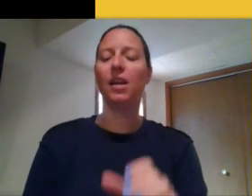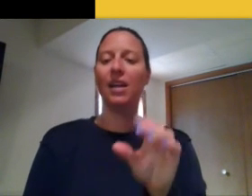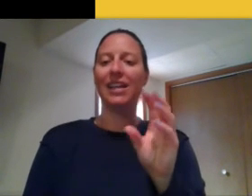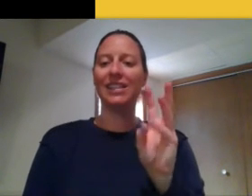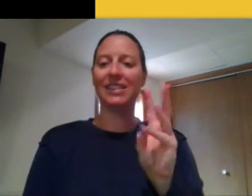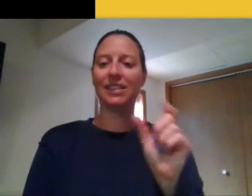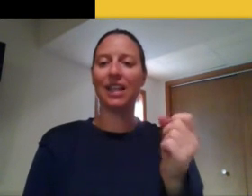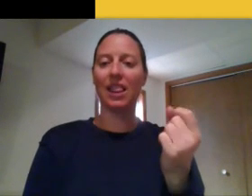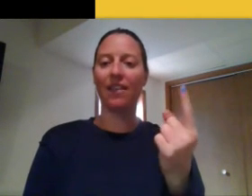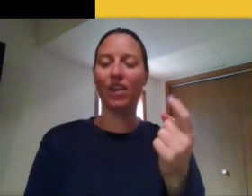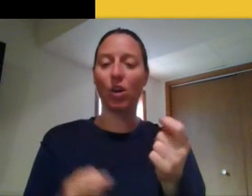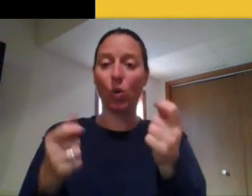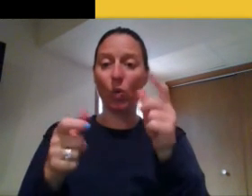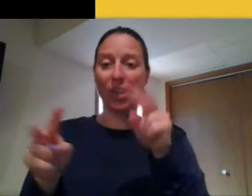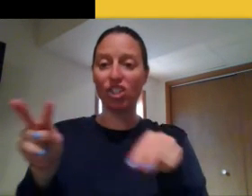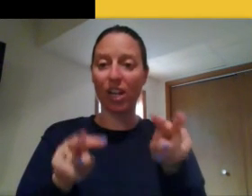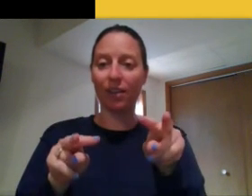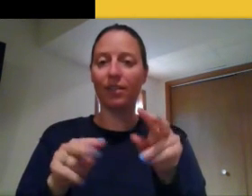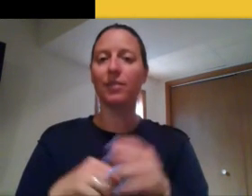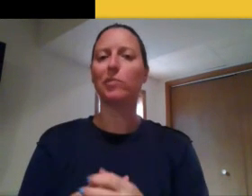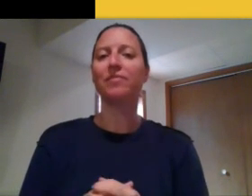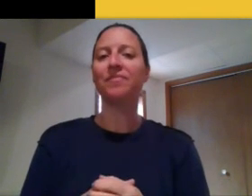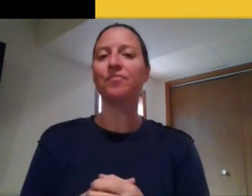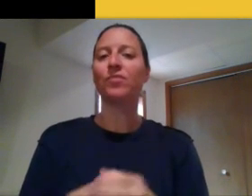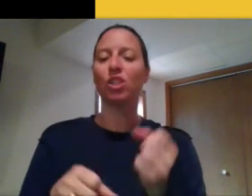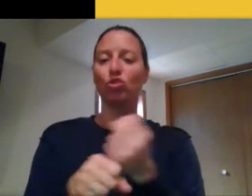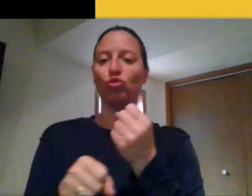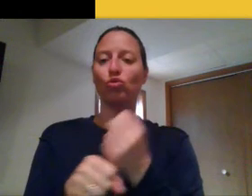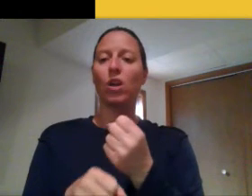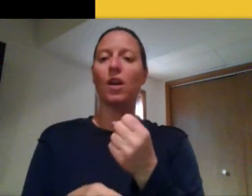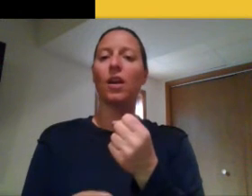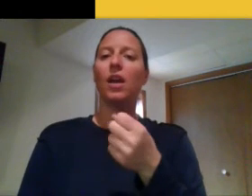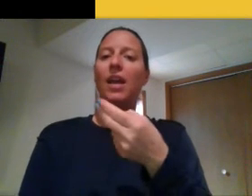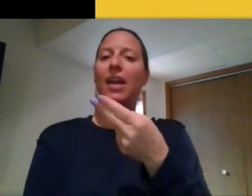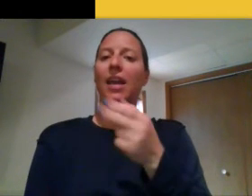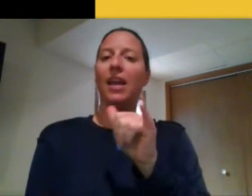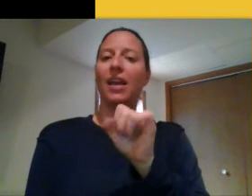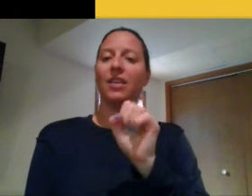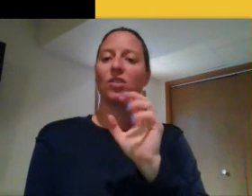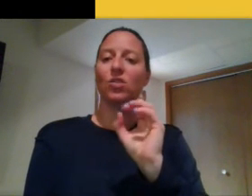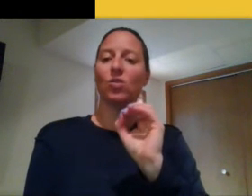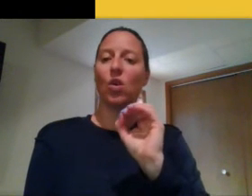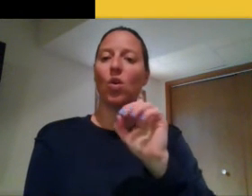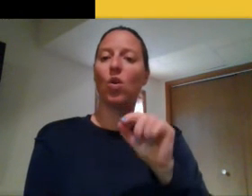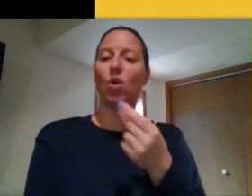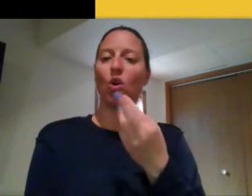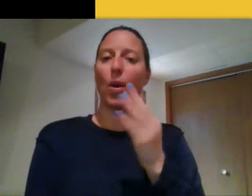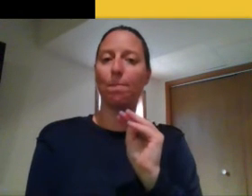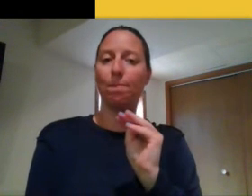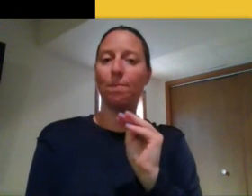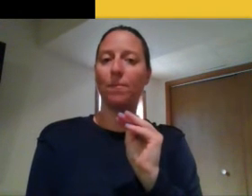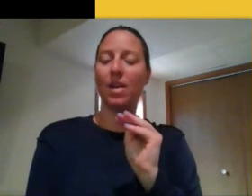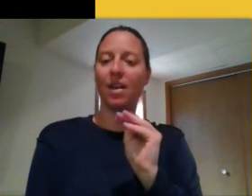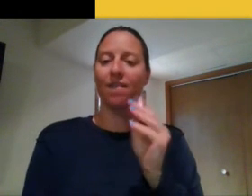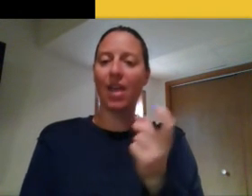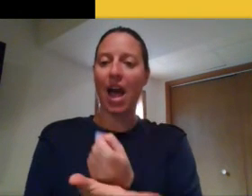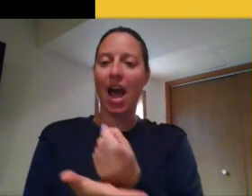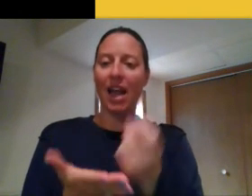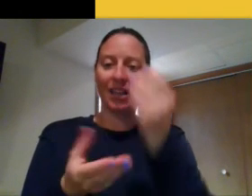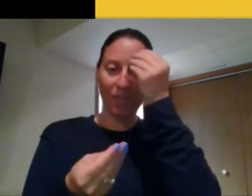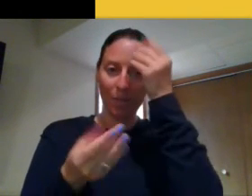Draw a histogram of the hockey data. Use it to find the percent of games in which the Panthers